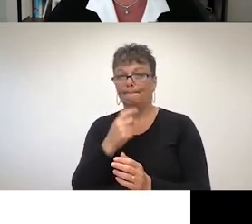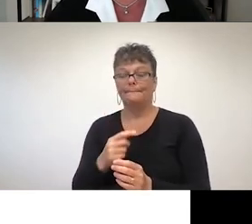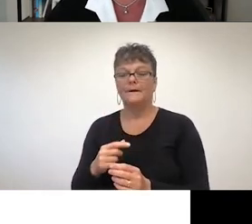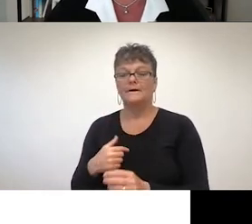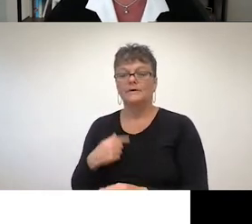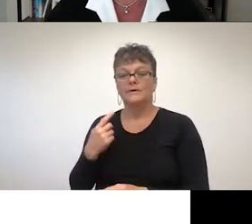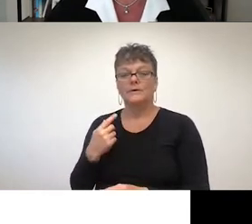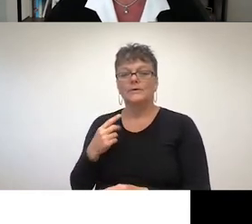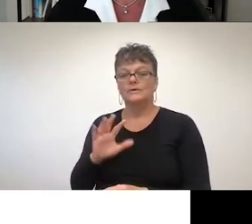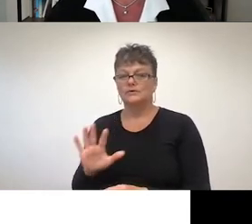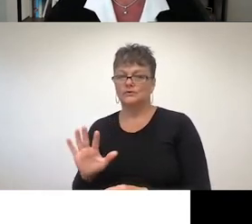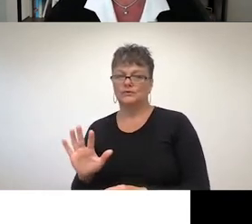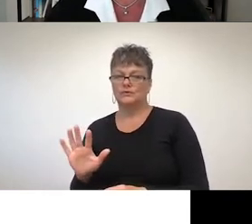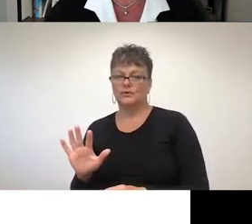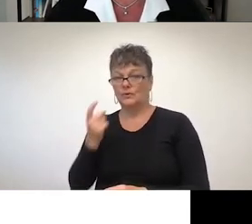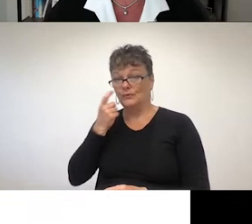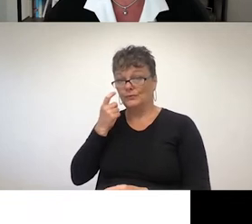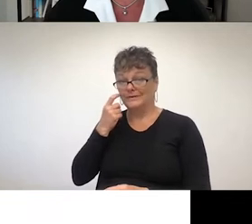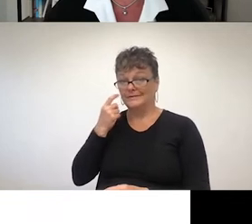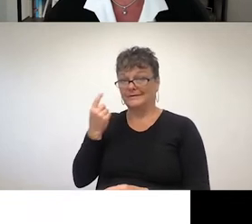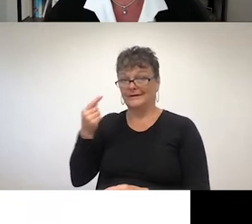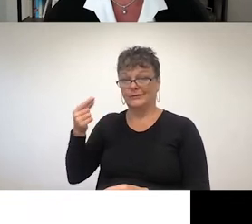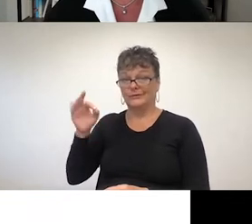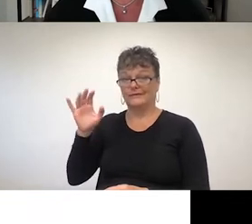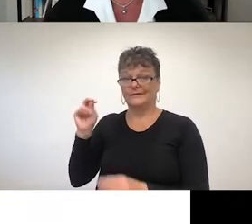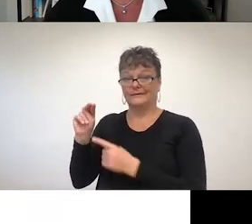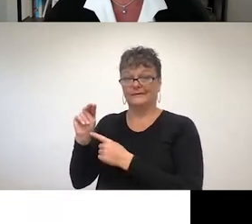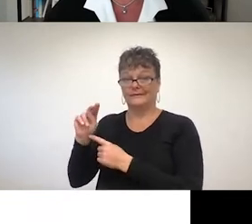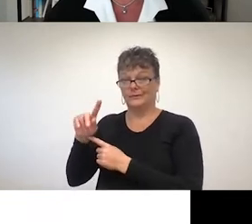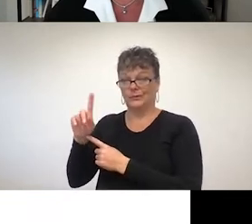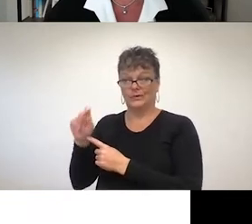earlier, but in the meantime, while we're getting ready for that question,